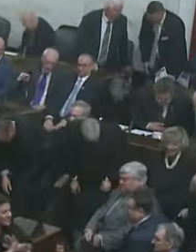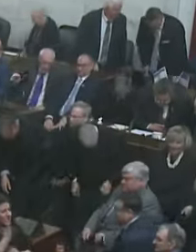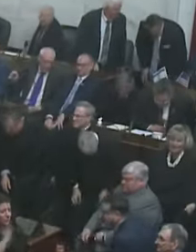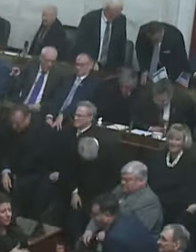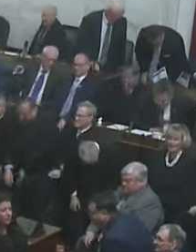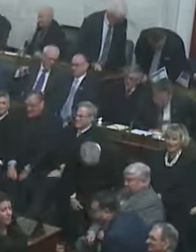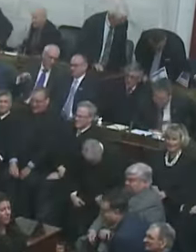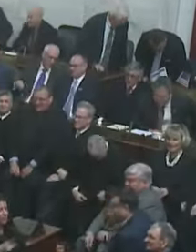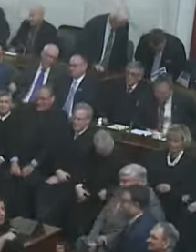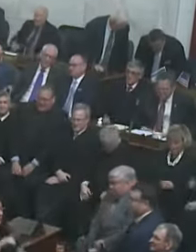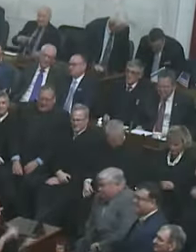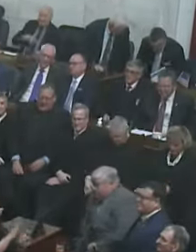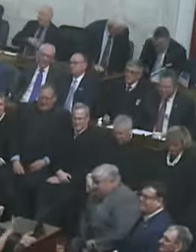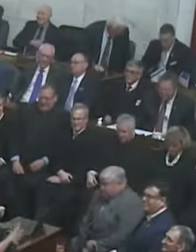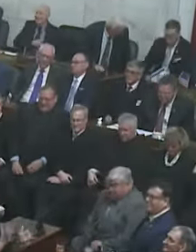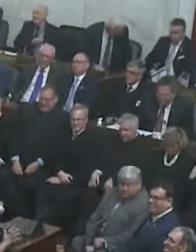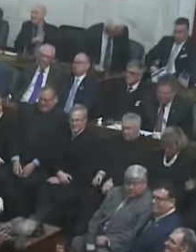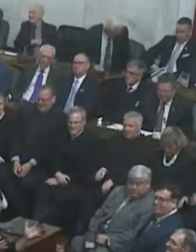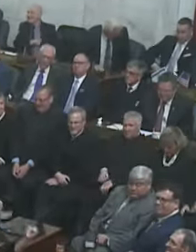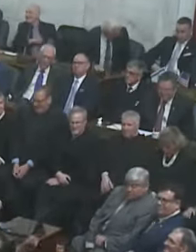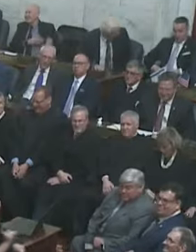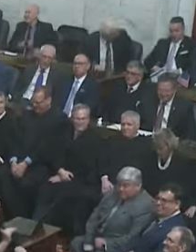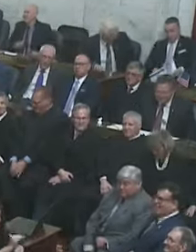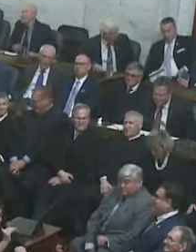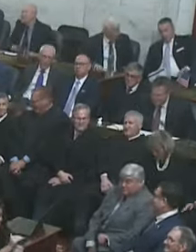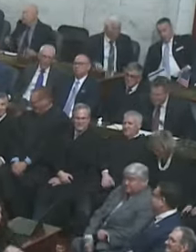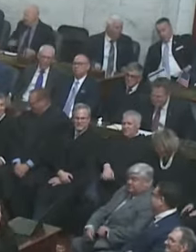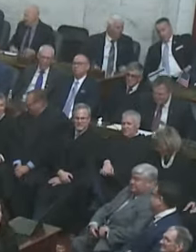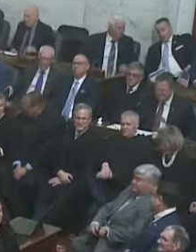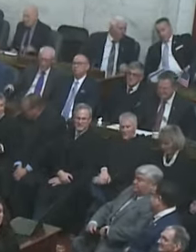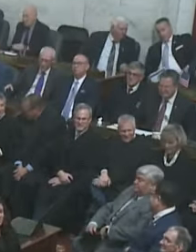And you got to clap a lot tonight.